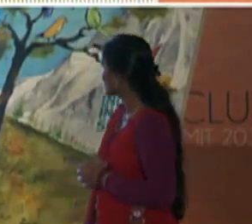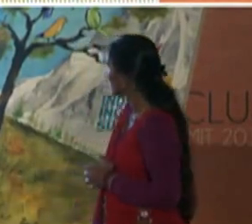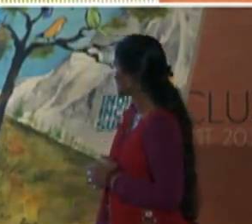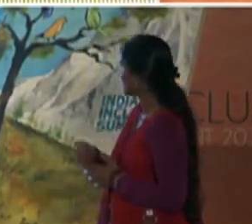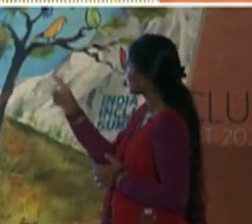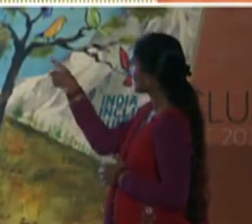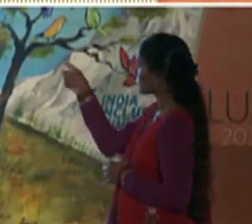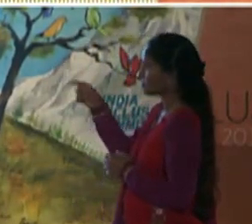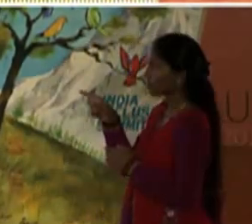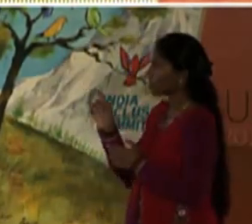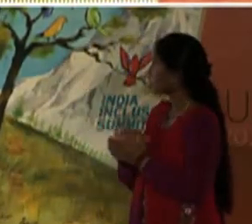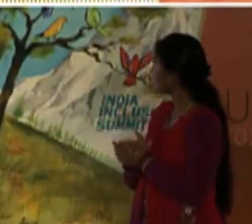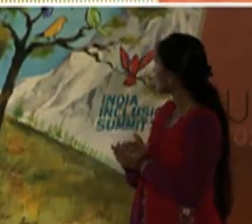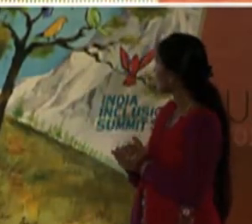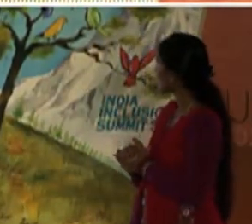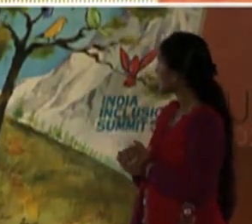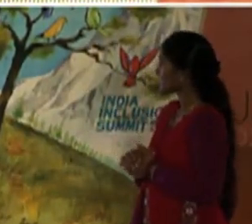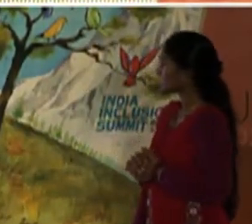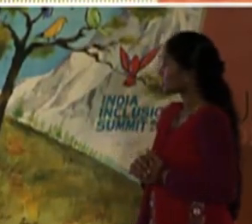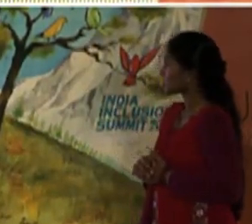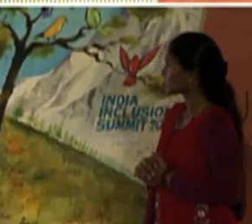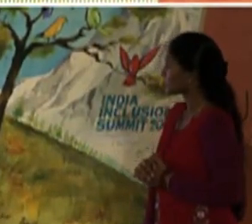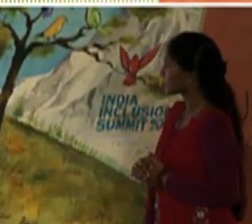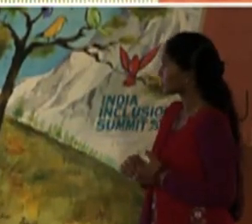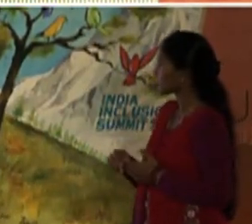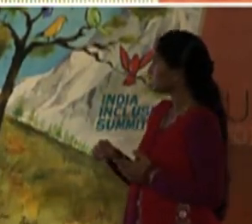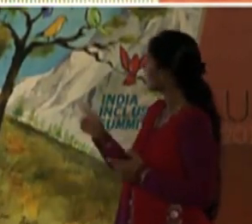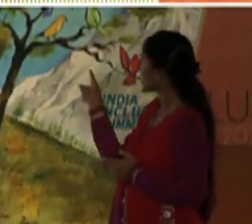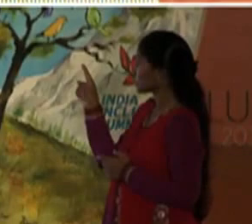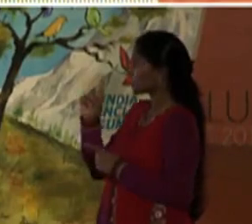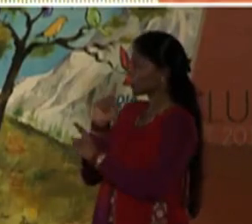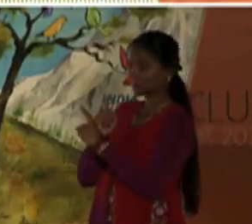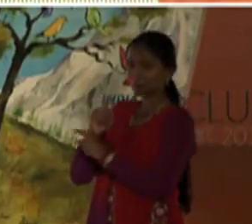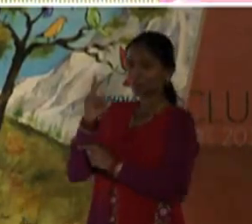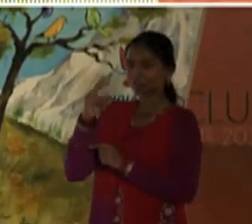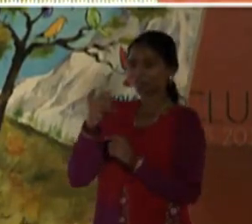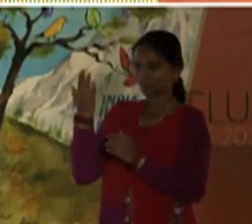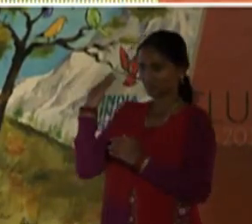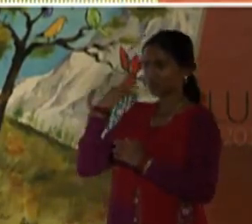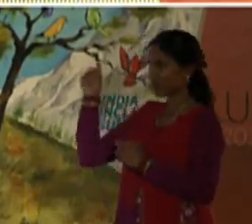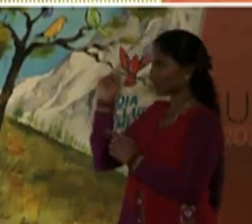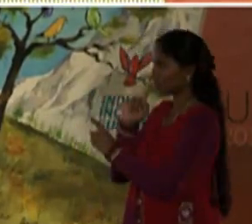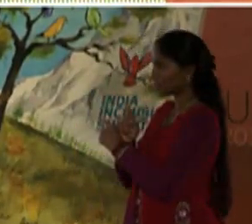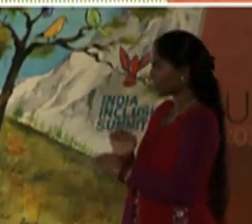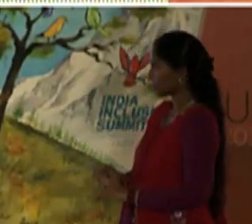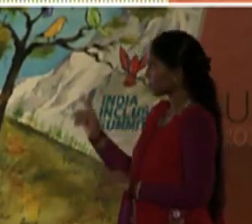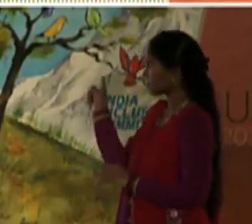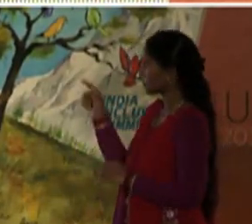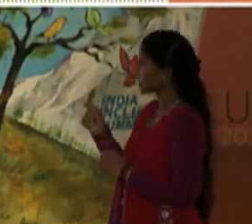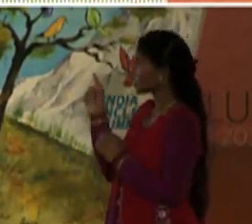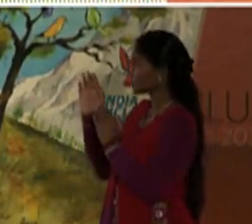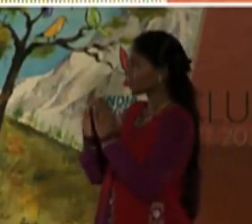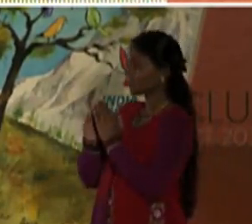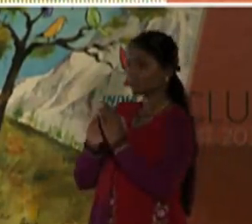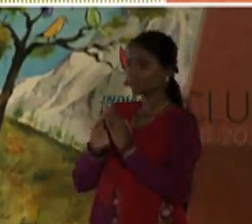there. And she first met this little girl called Sonam Spalzis, who was in this house, in